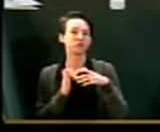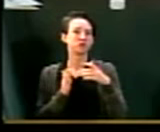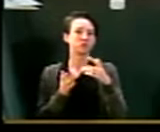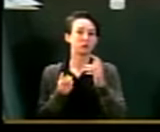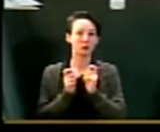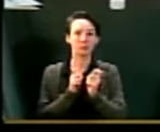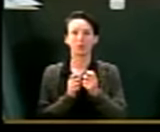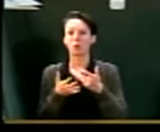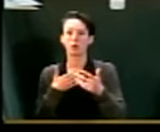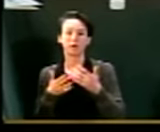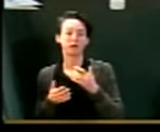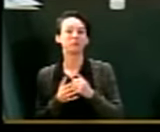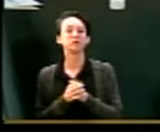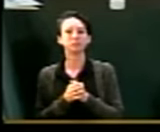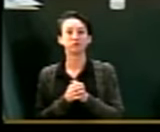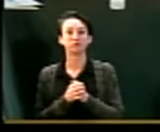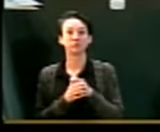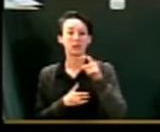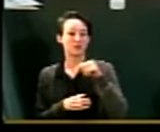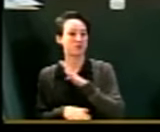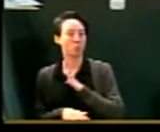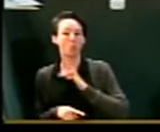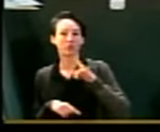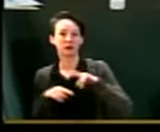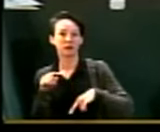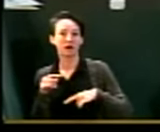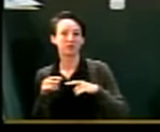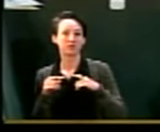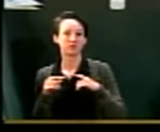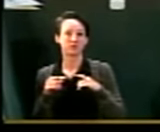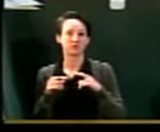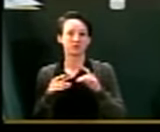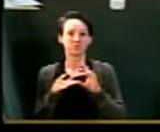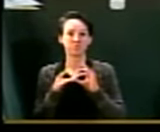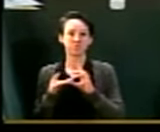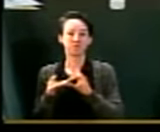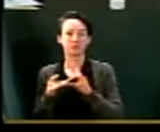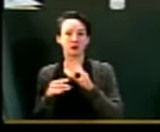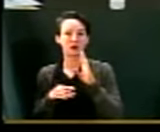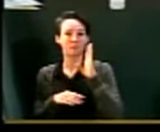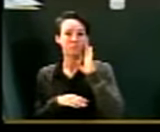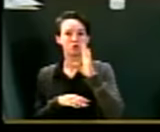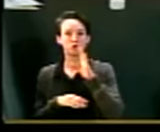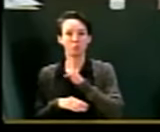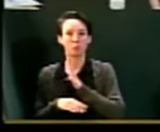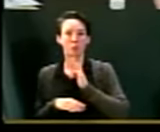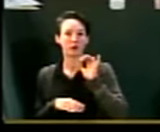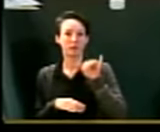what have you. So this board cannot bind a future board in that manner. Thank